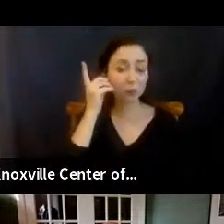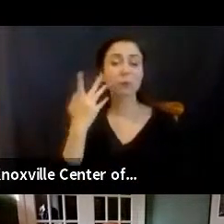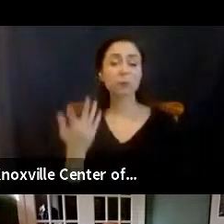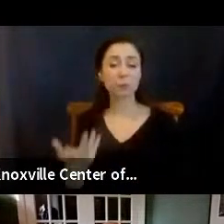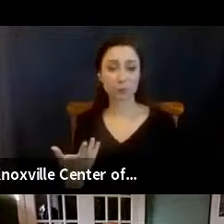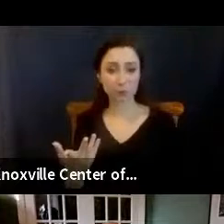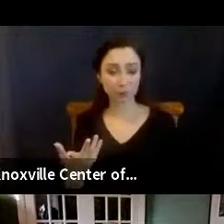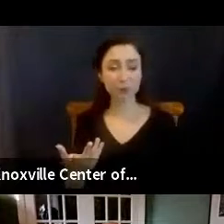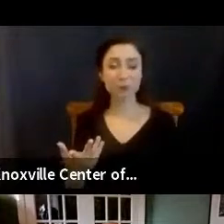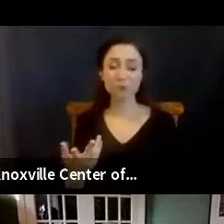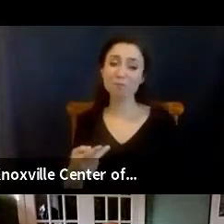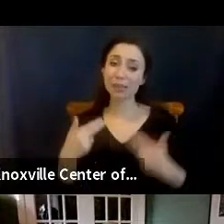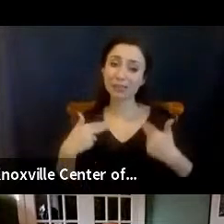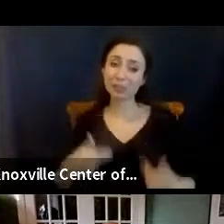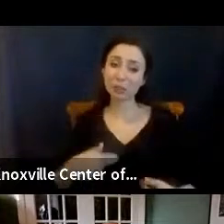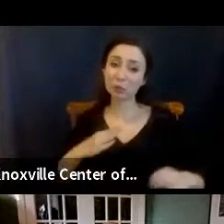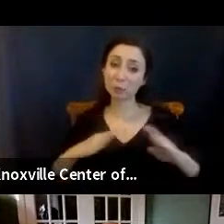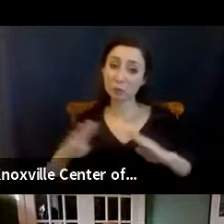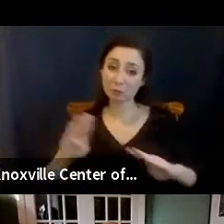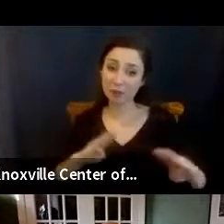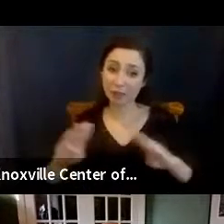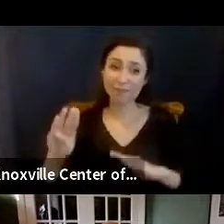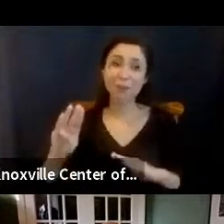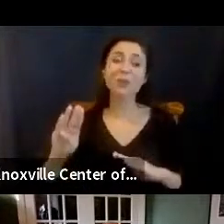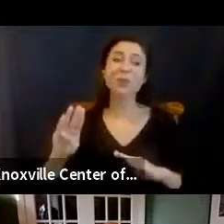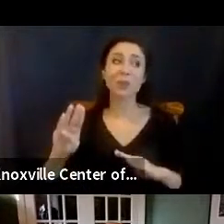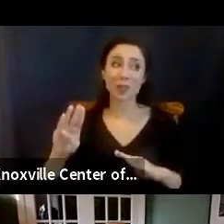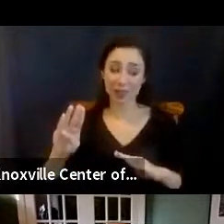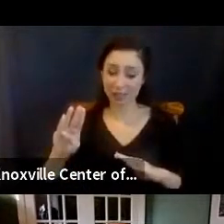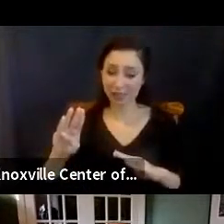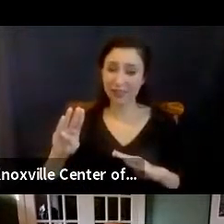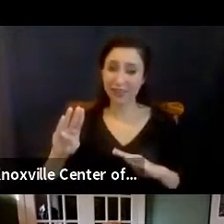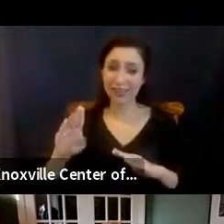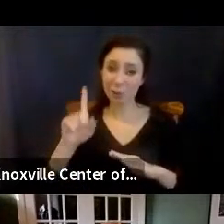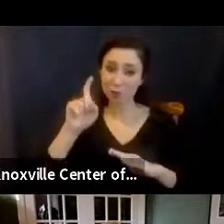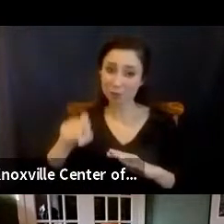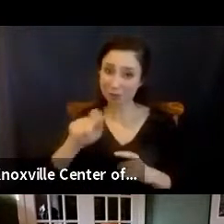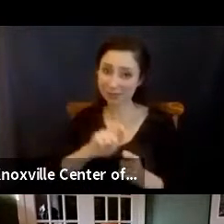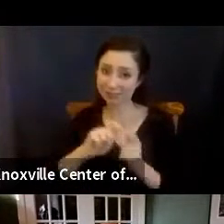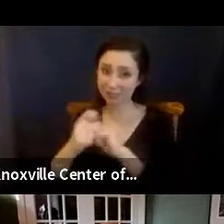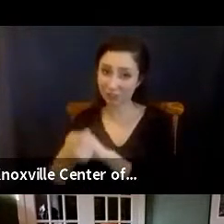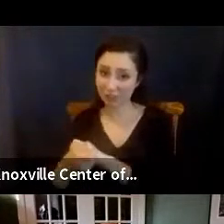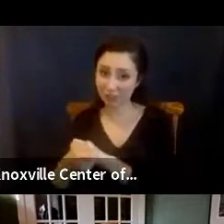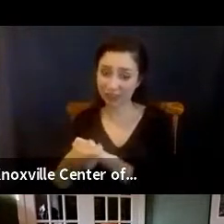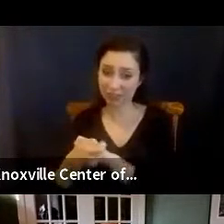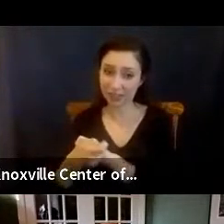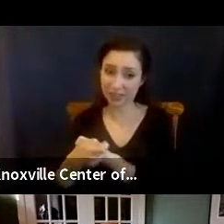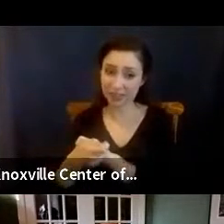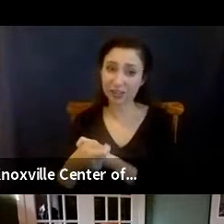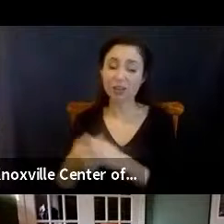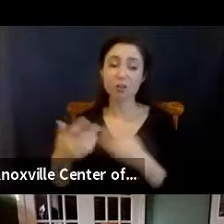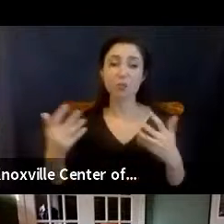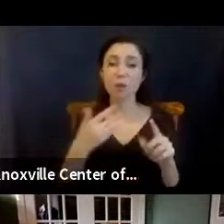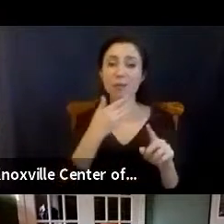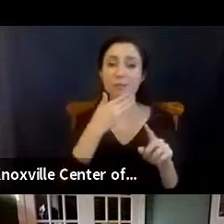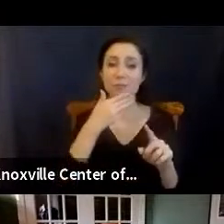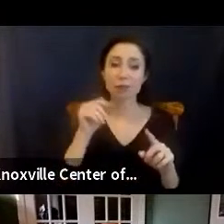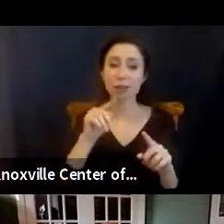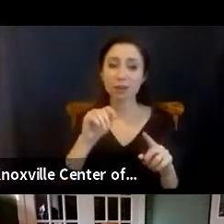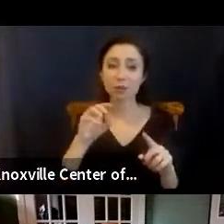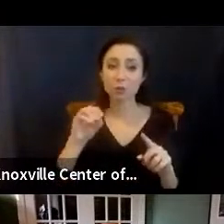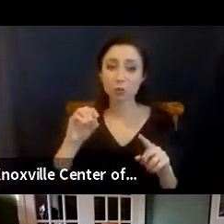it's human behavior that we're needing to change, and what's the best tool to do that